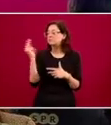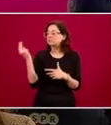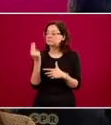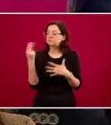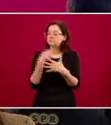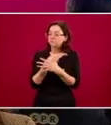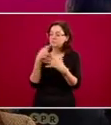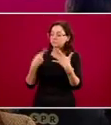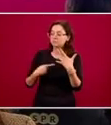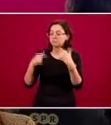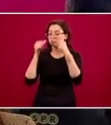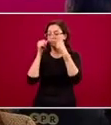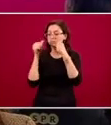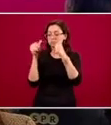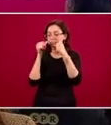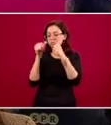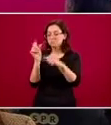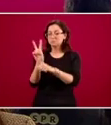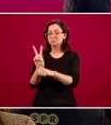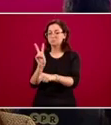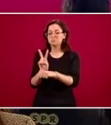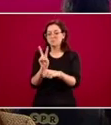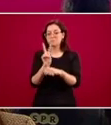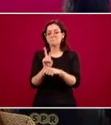We are monitoring,